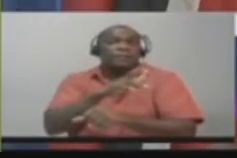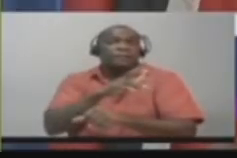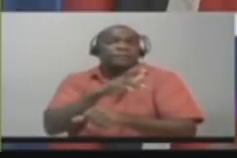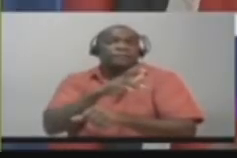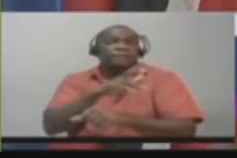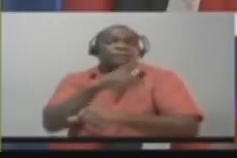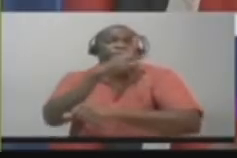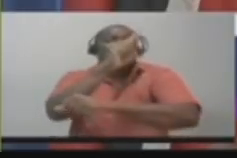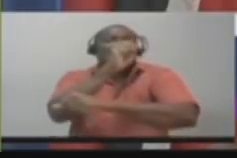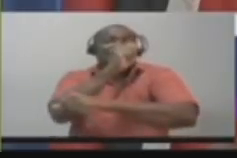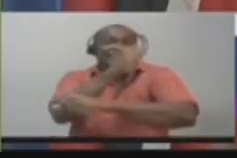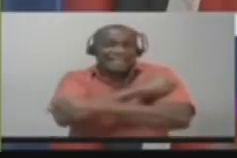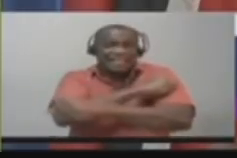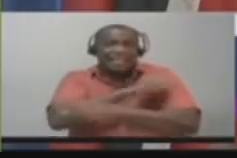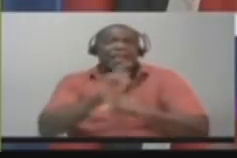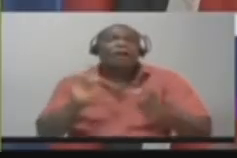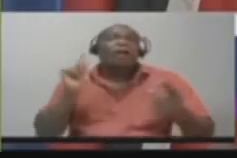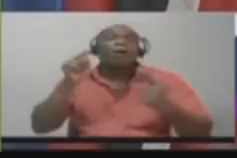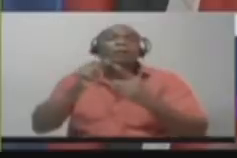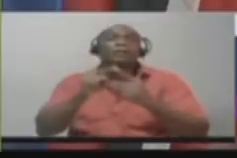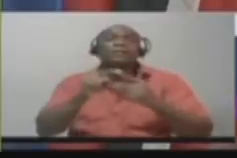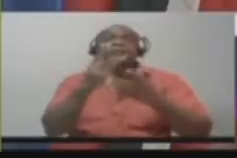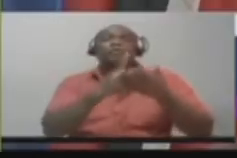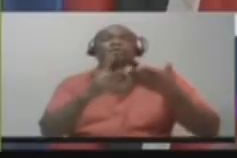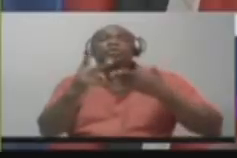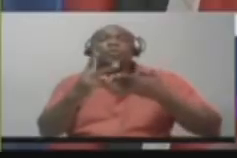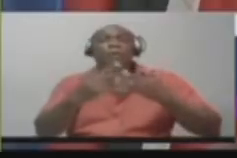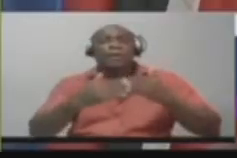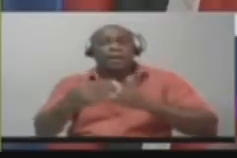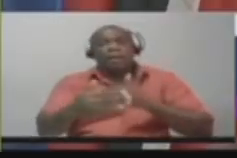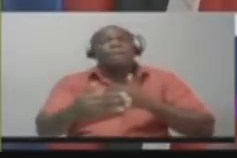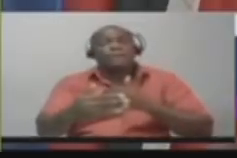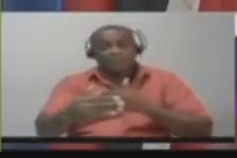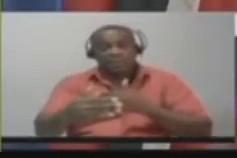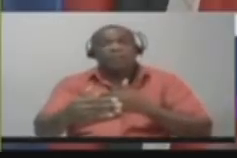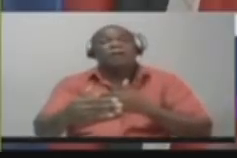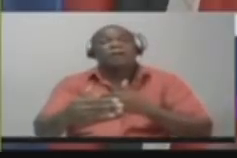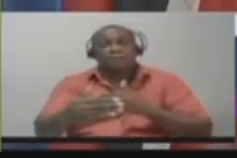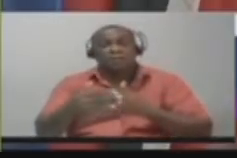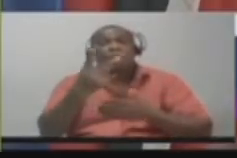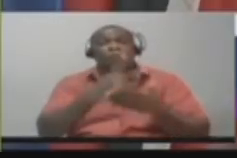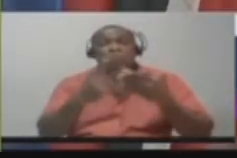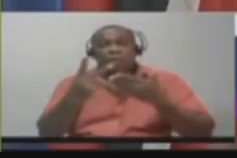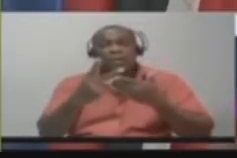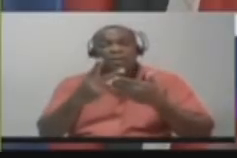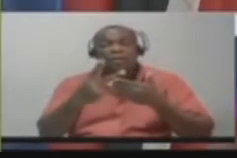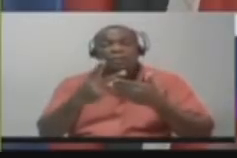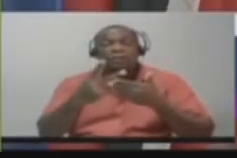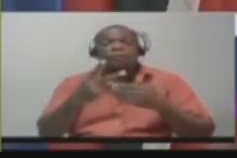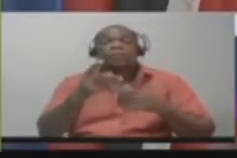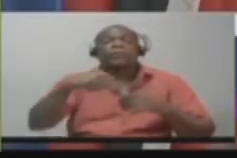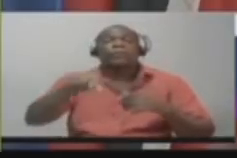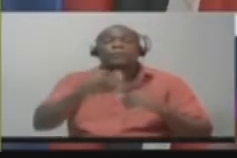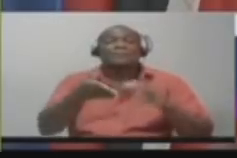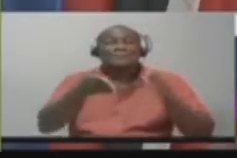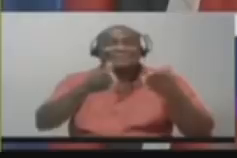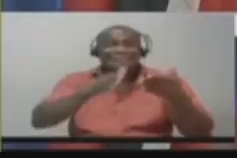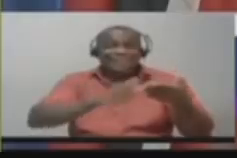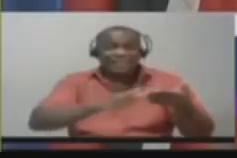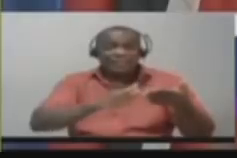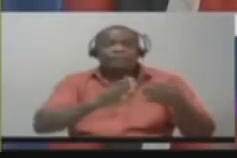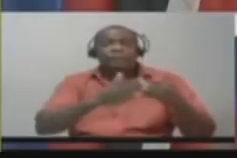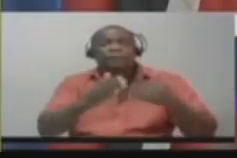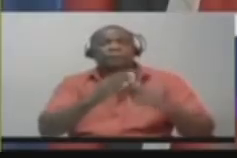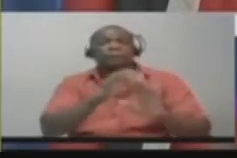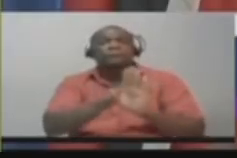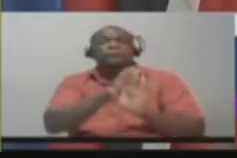period has elapsed, so that the deaths that occurred between June 8th and now have all occurred in